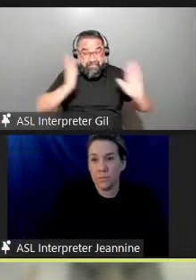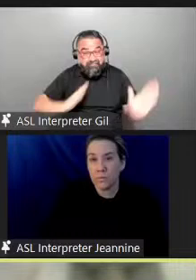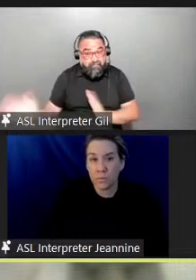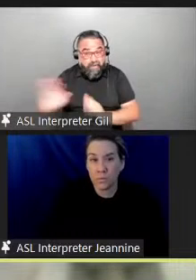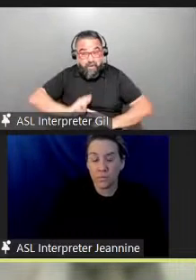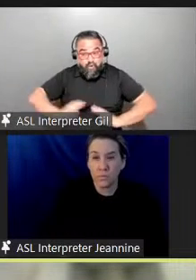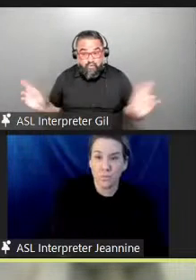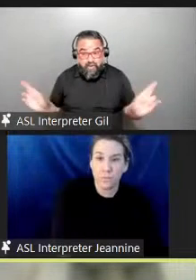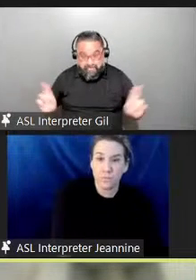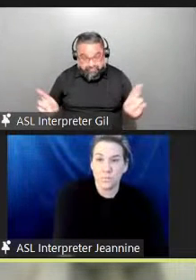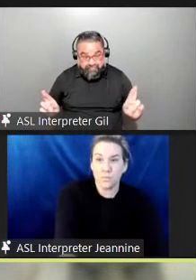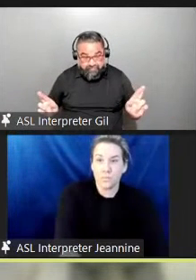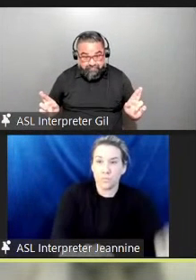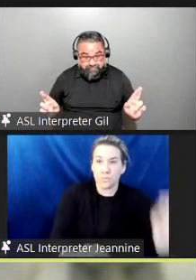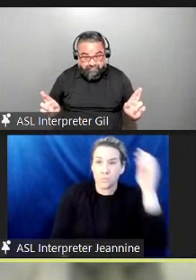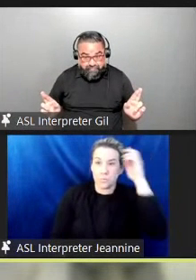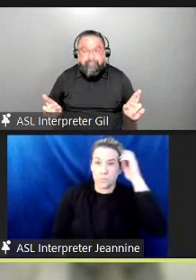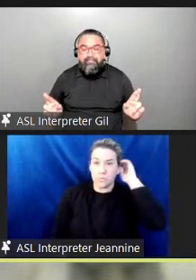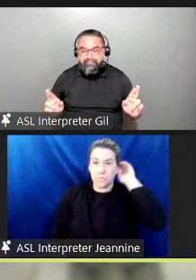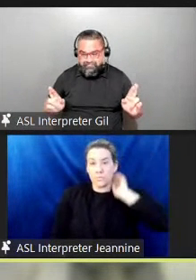For more information, visit